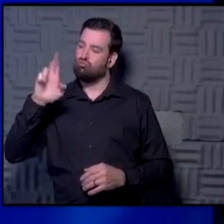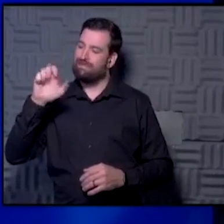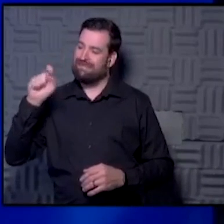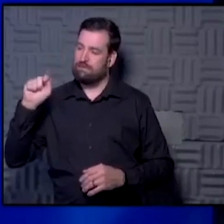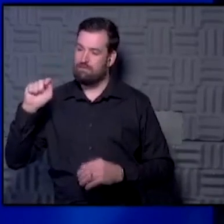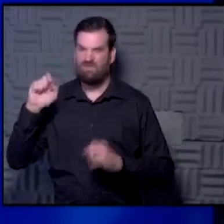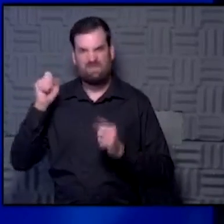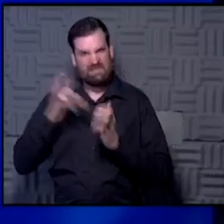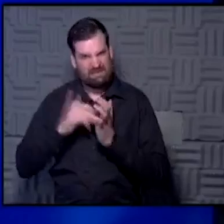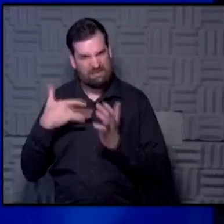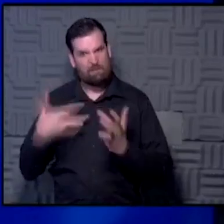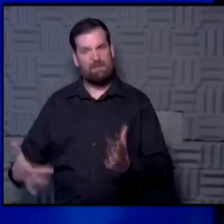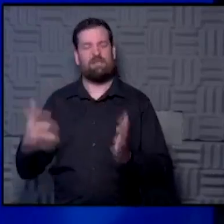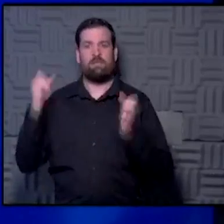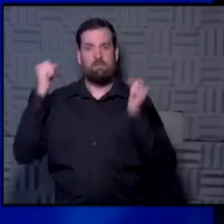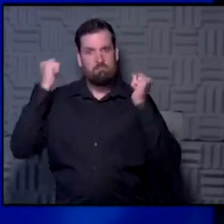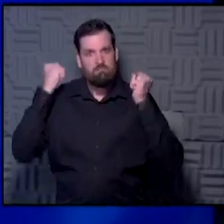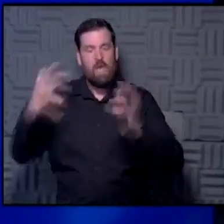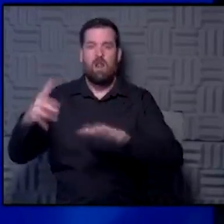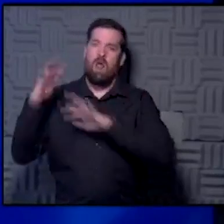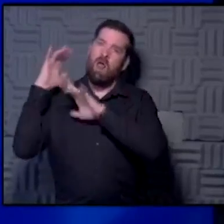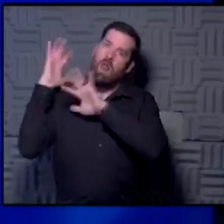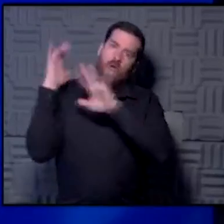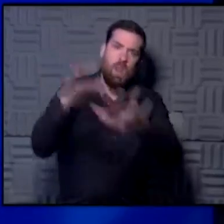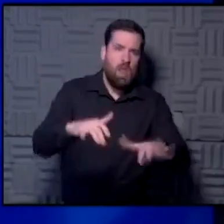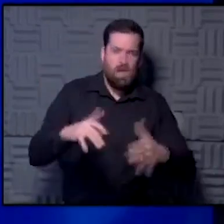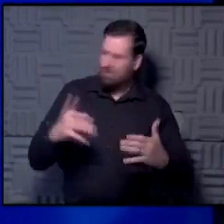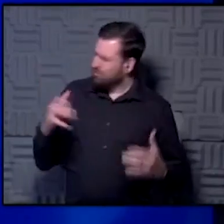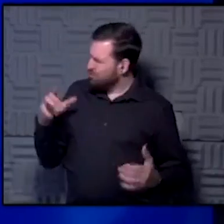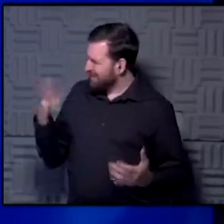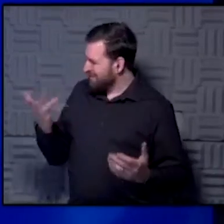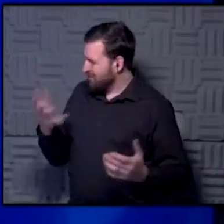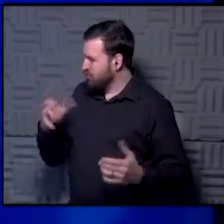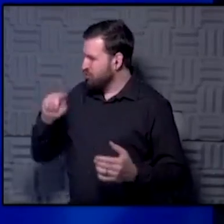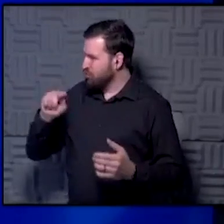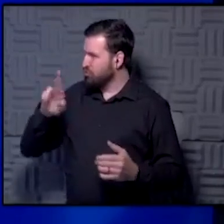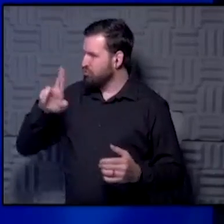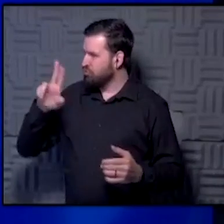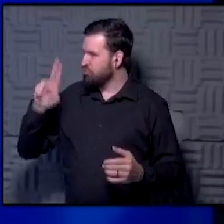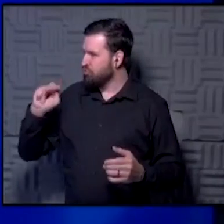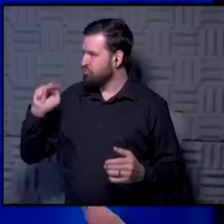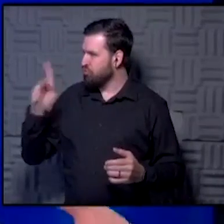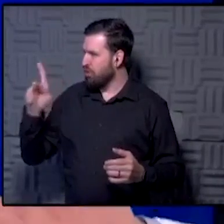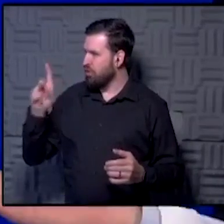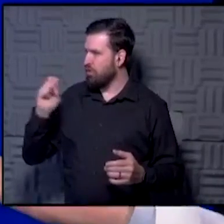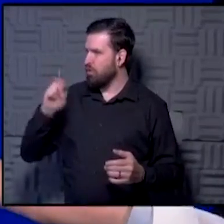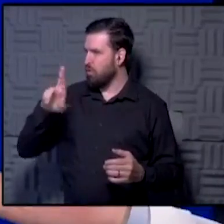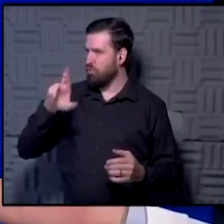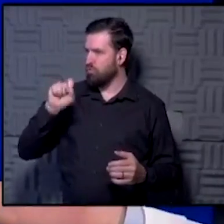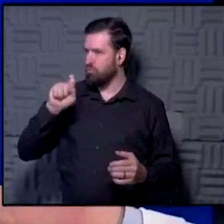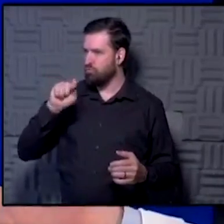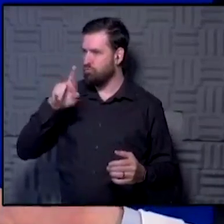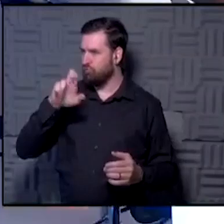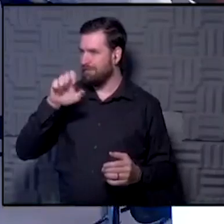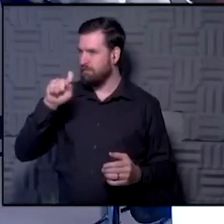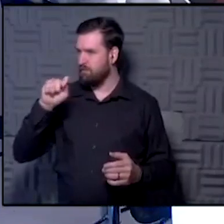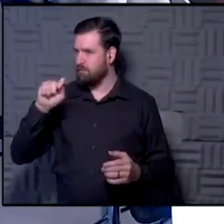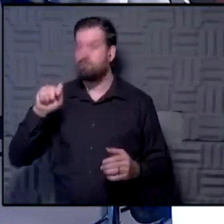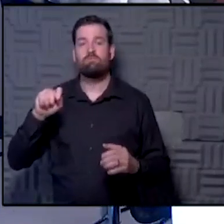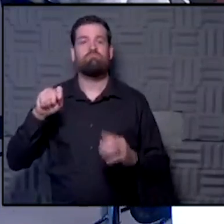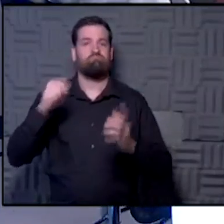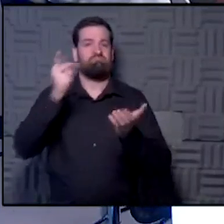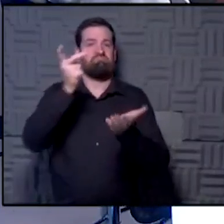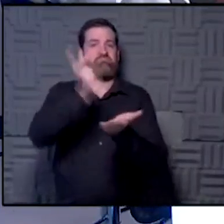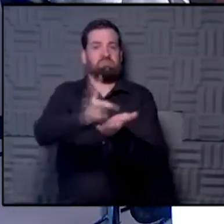there any way to make that safe? A trunk and what? Trunk and treat. Okay, somebody's going to have to help me. So they basically park in a